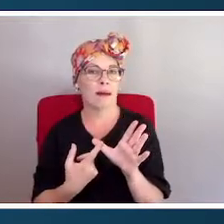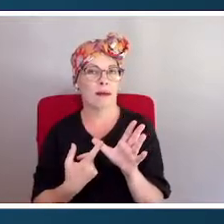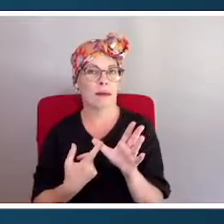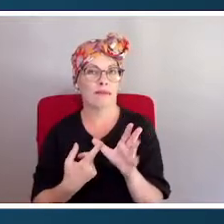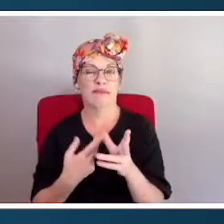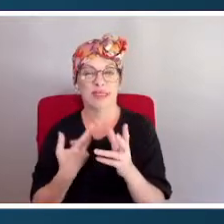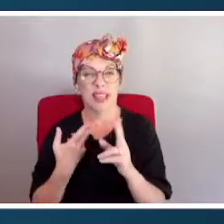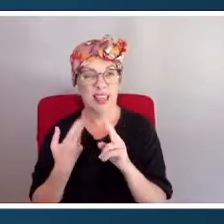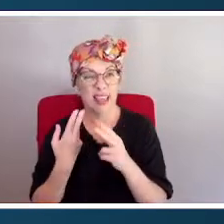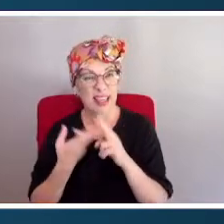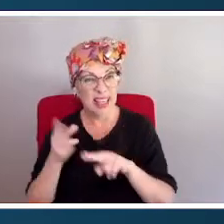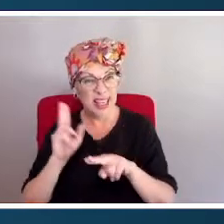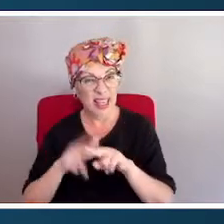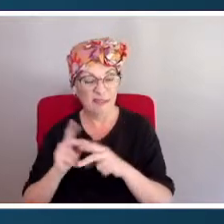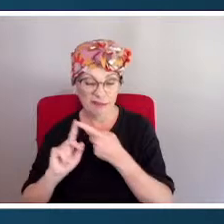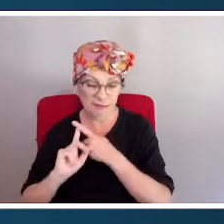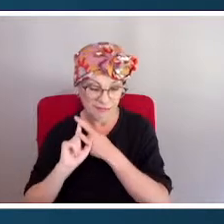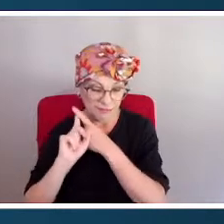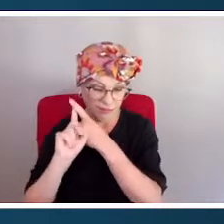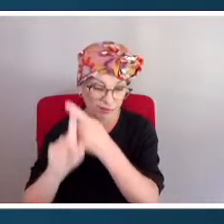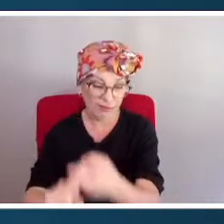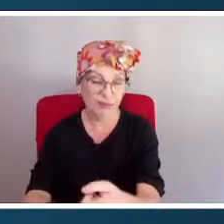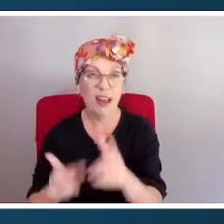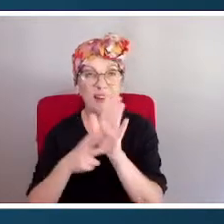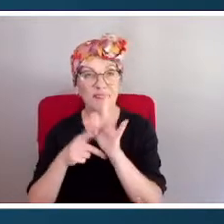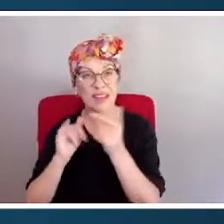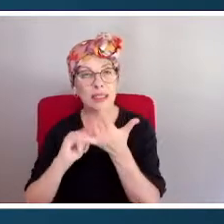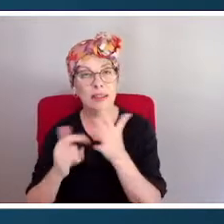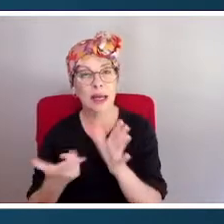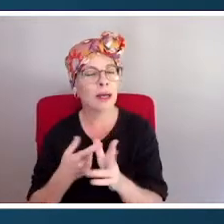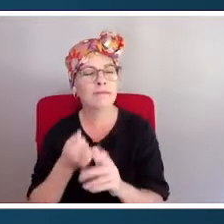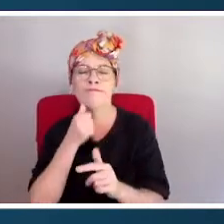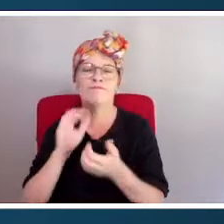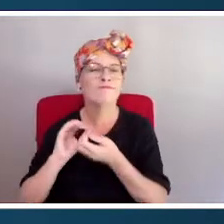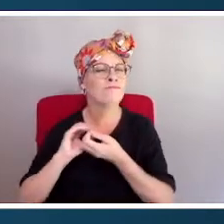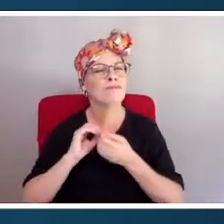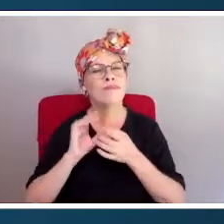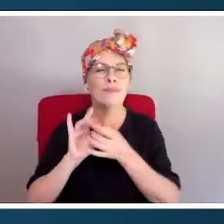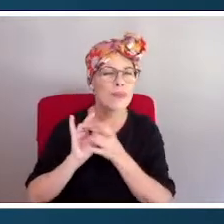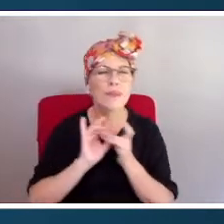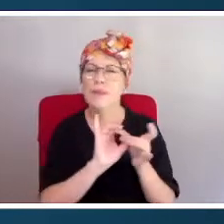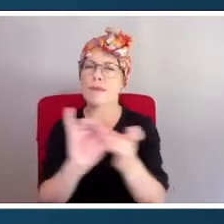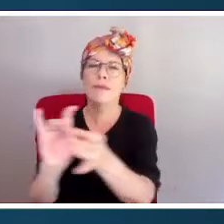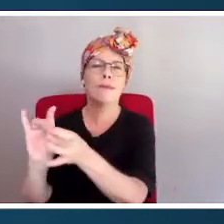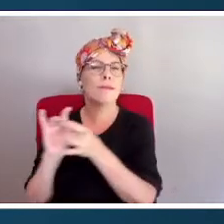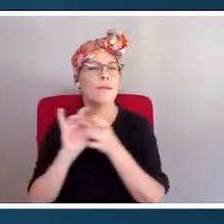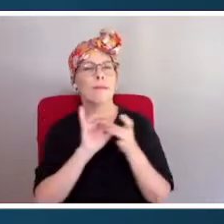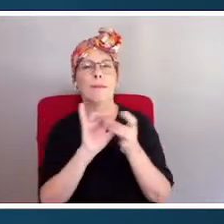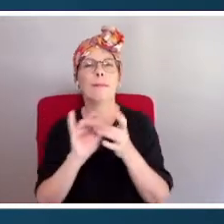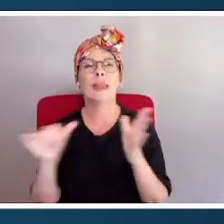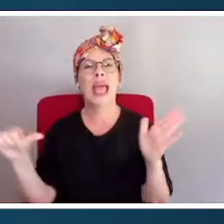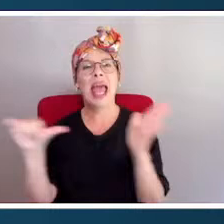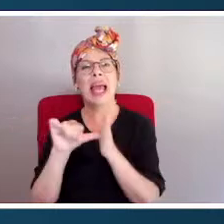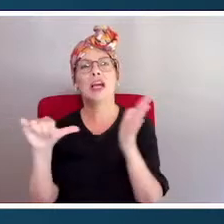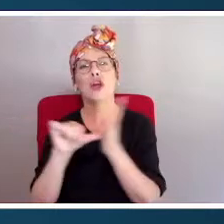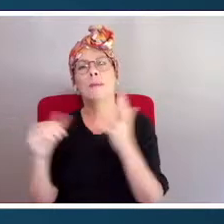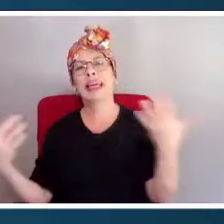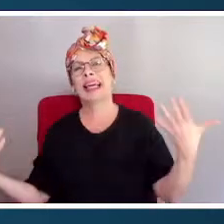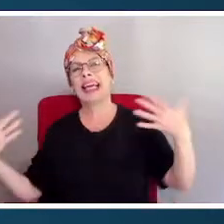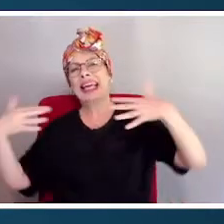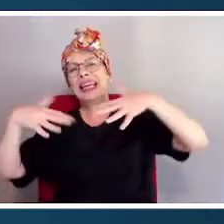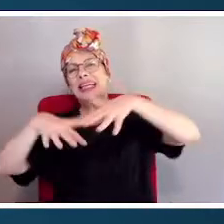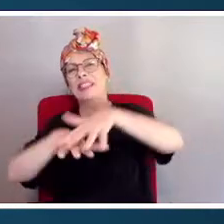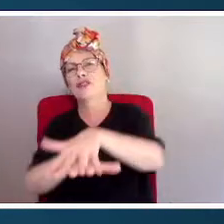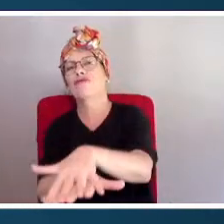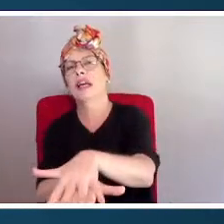chance. And I know that economic integration inevitably means far